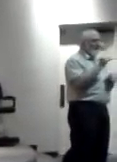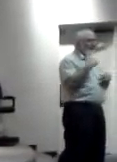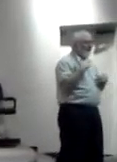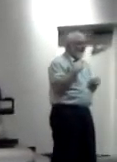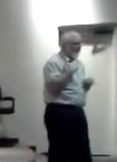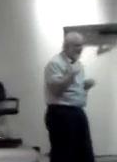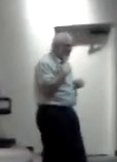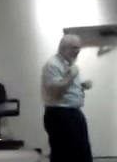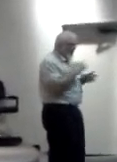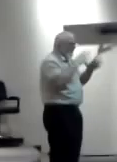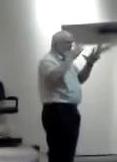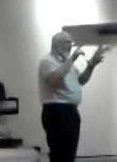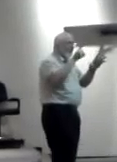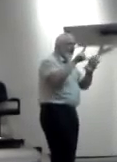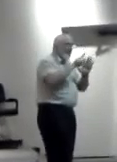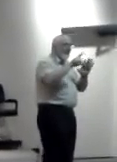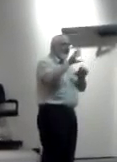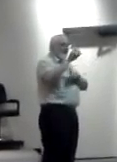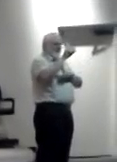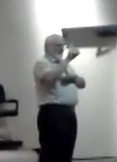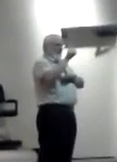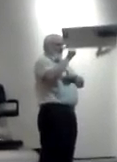big letters on the back says, Dad.